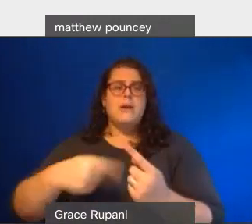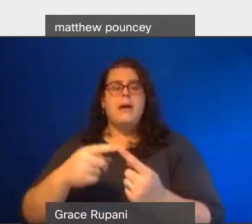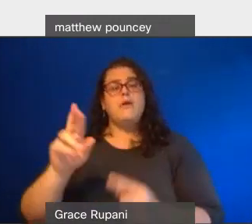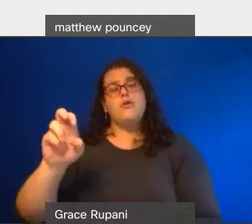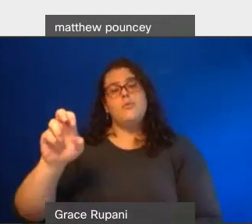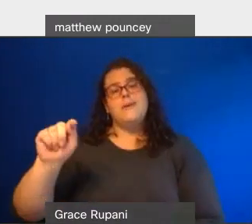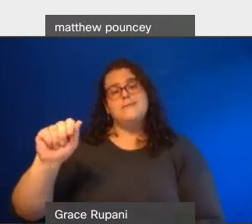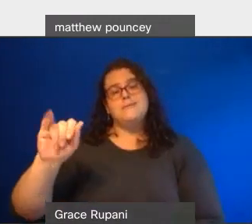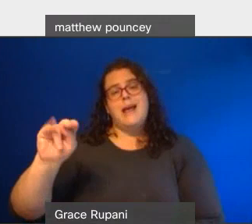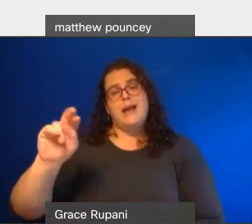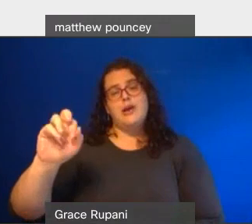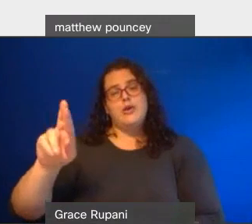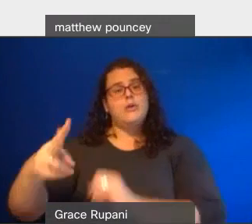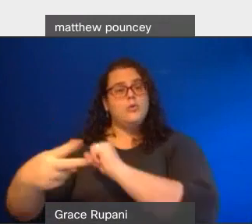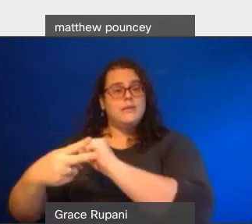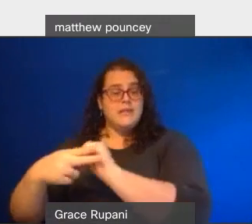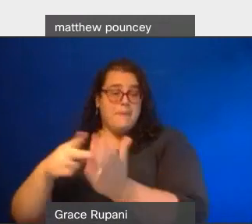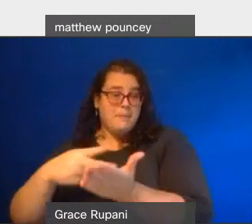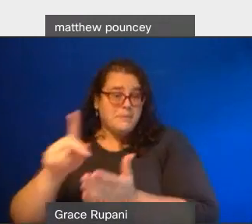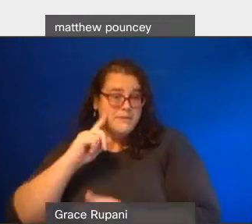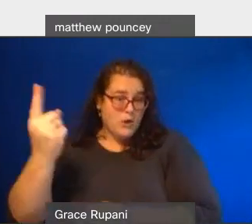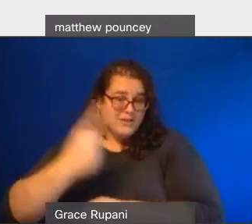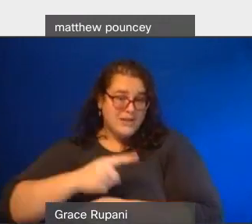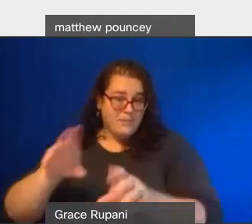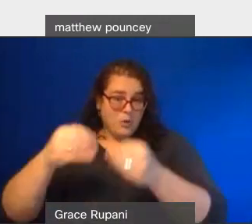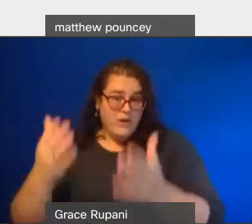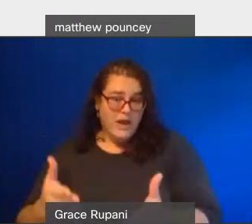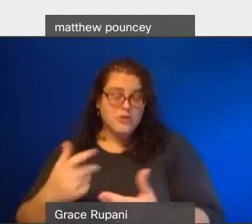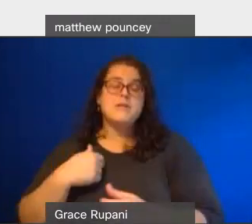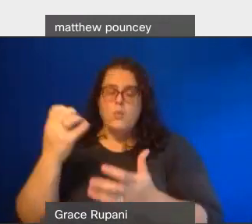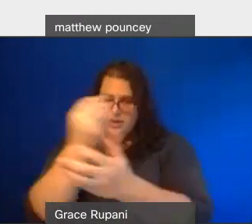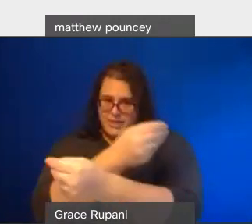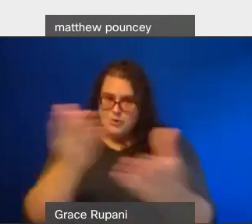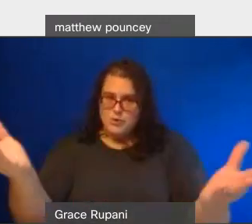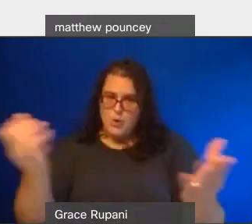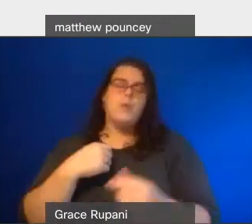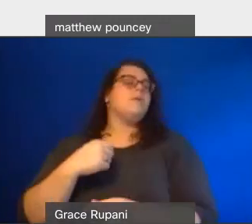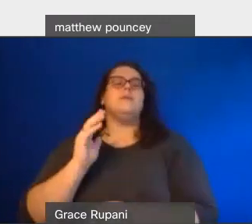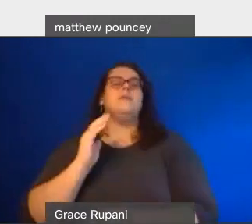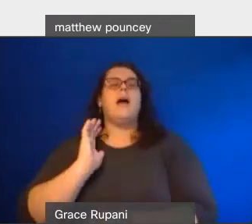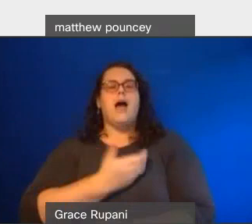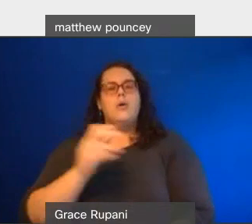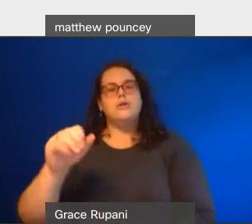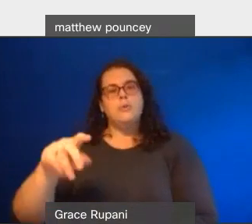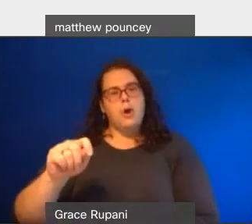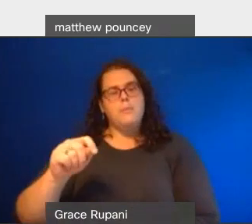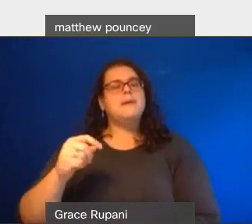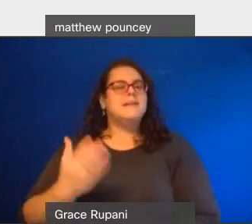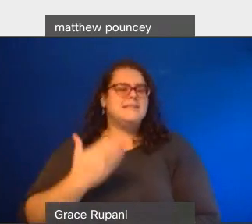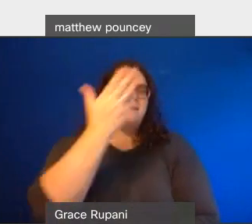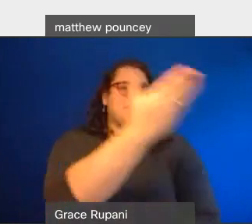I just want to let you know that our department has submitted a format for approval to the